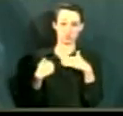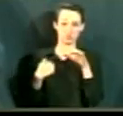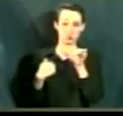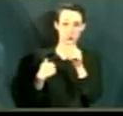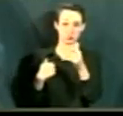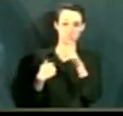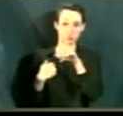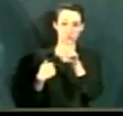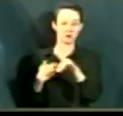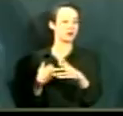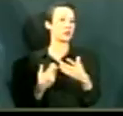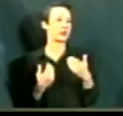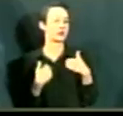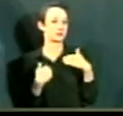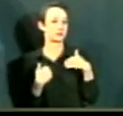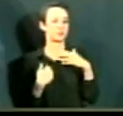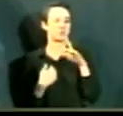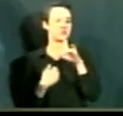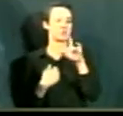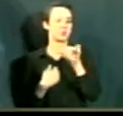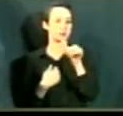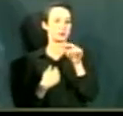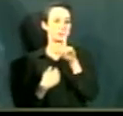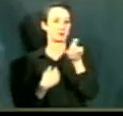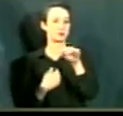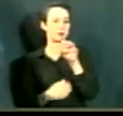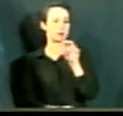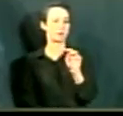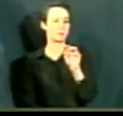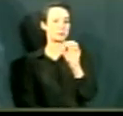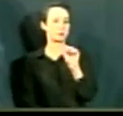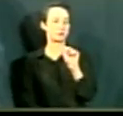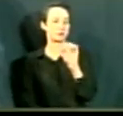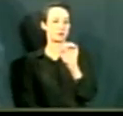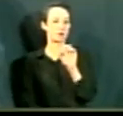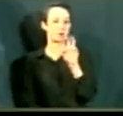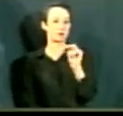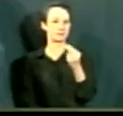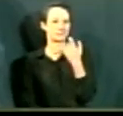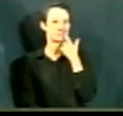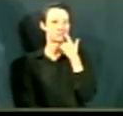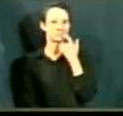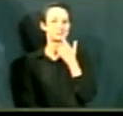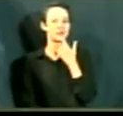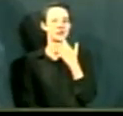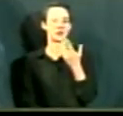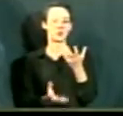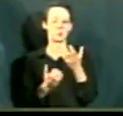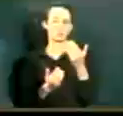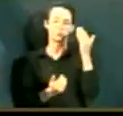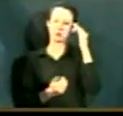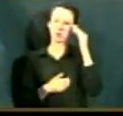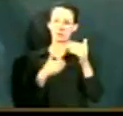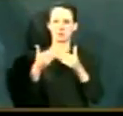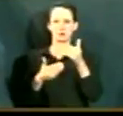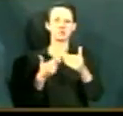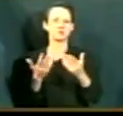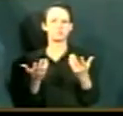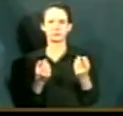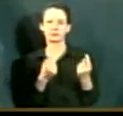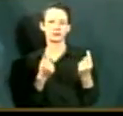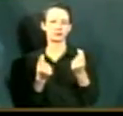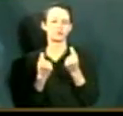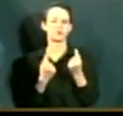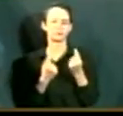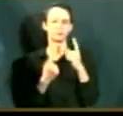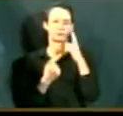really did not have another question. I would like to, as Ms. Owen just said, I would like to know what that process needs to look like. And